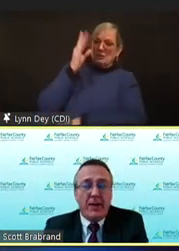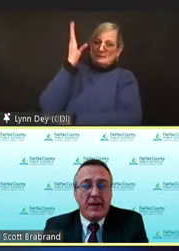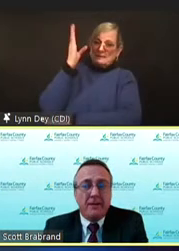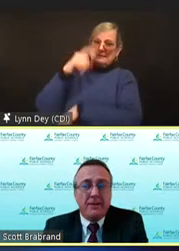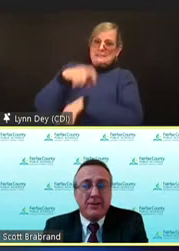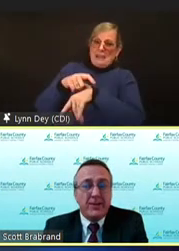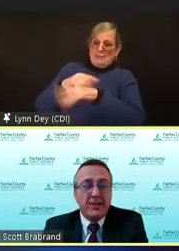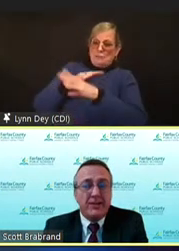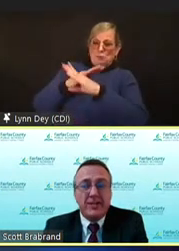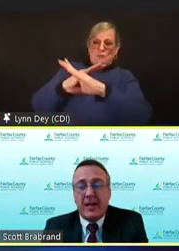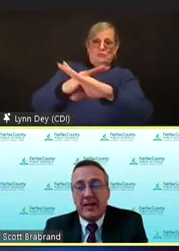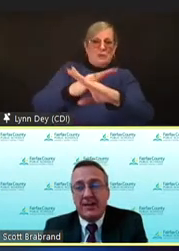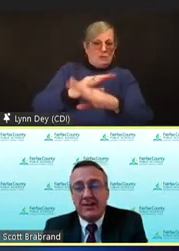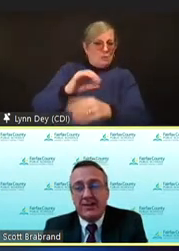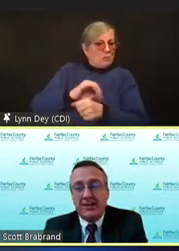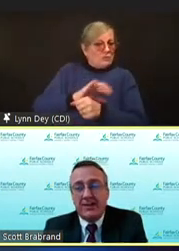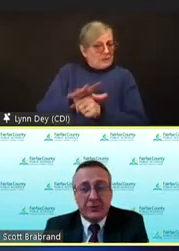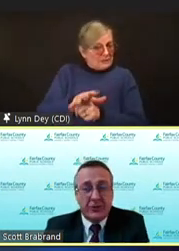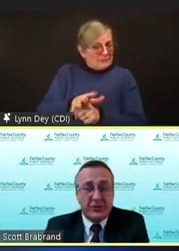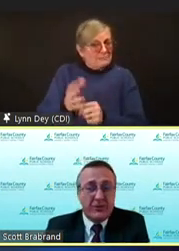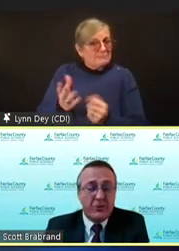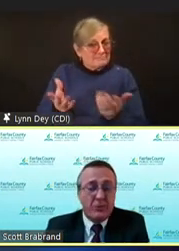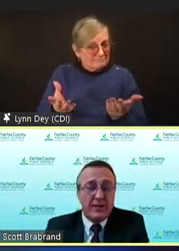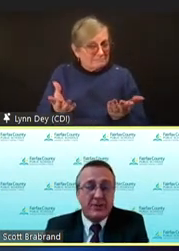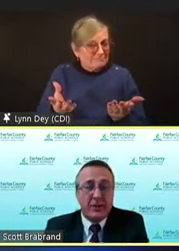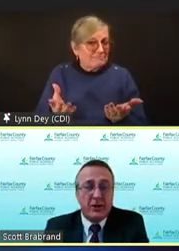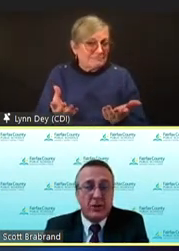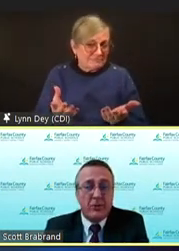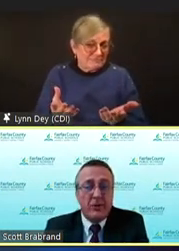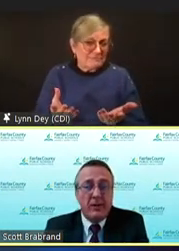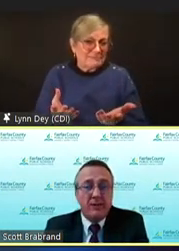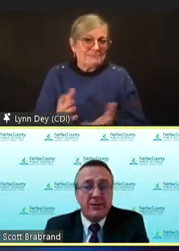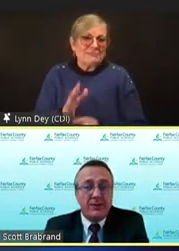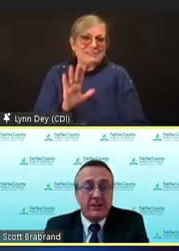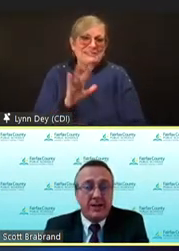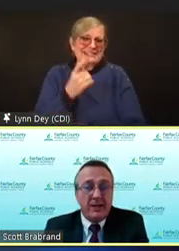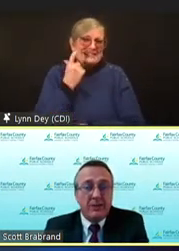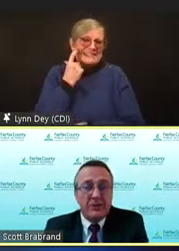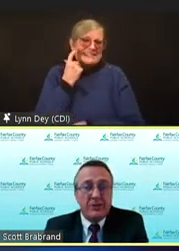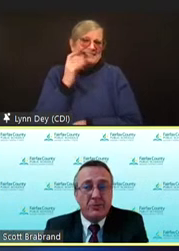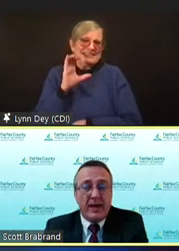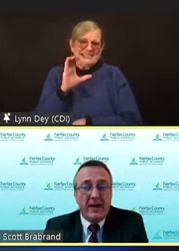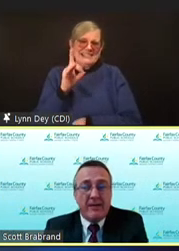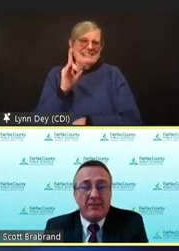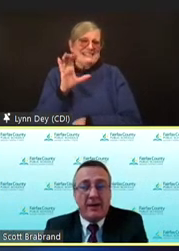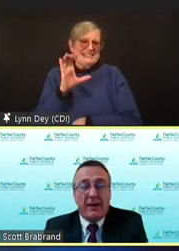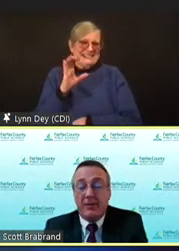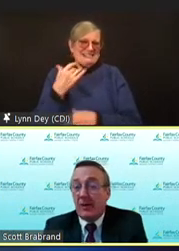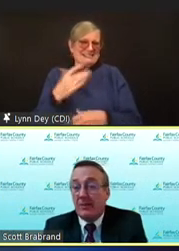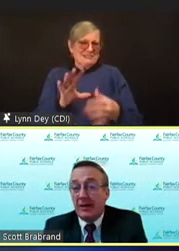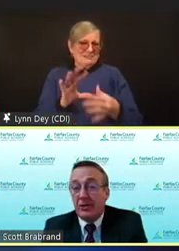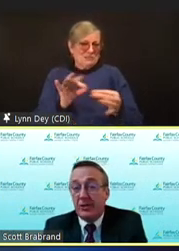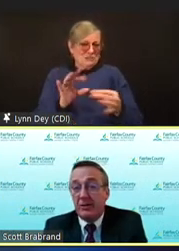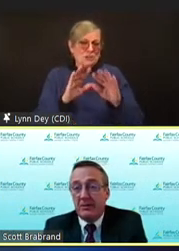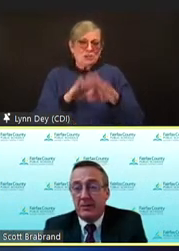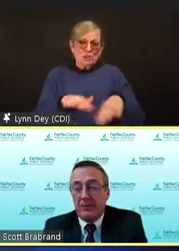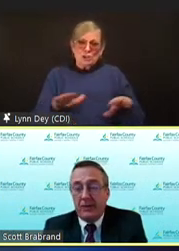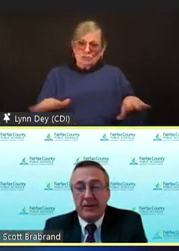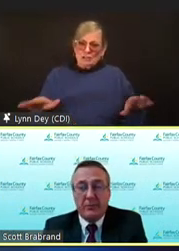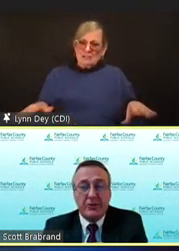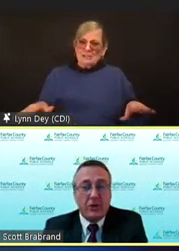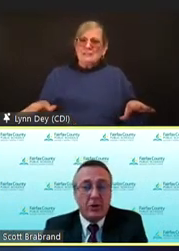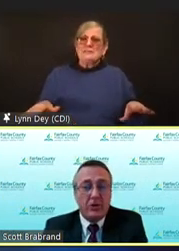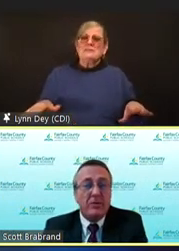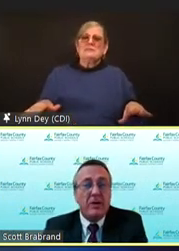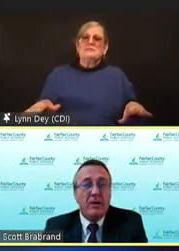one thing, the CDC guidance that had come out just a few weeks ago said that kids would have the recommendation, the ability